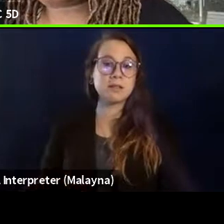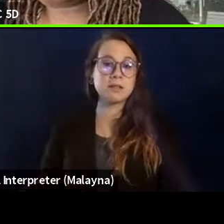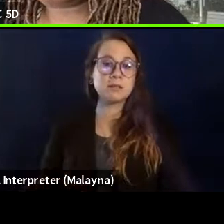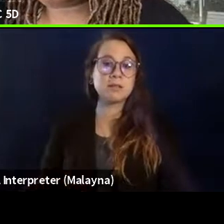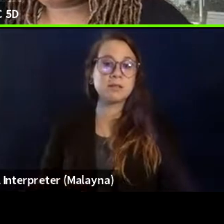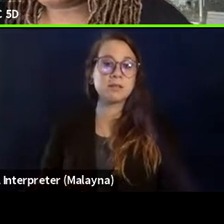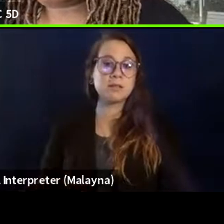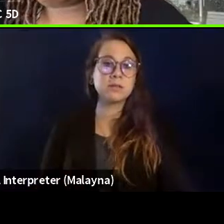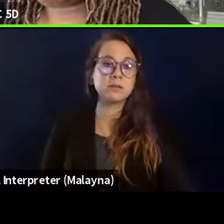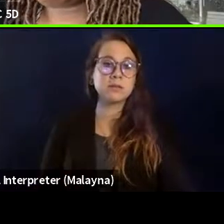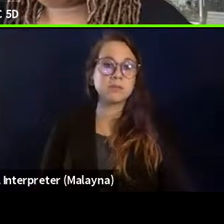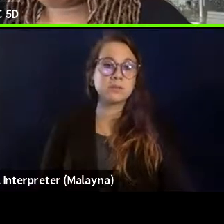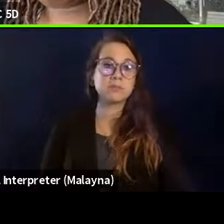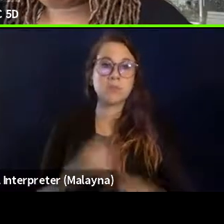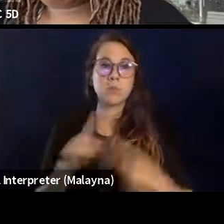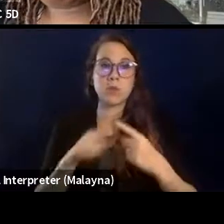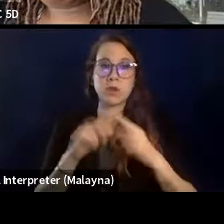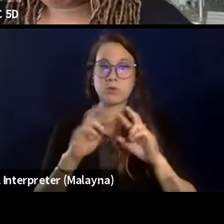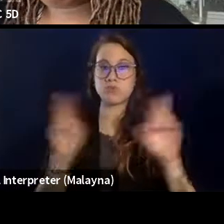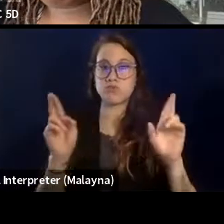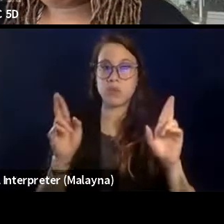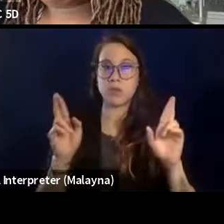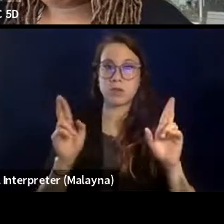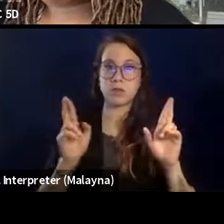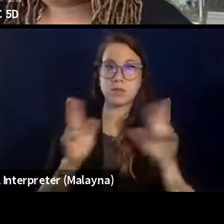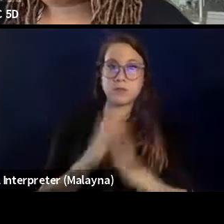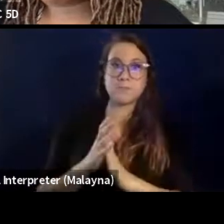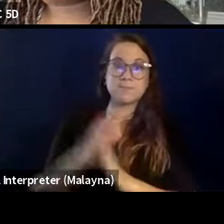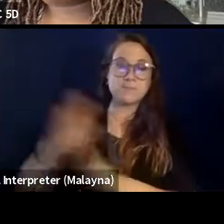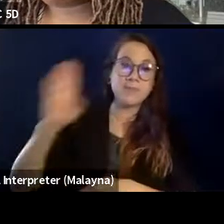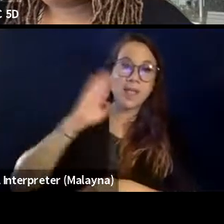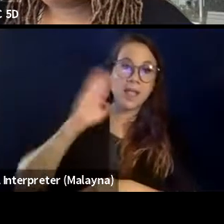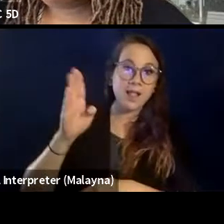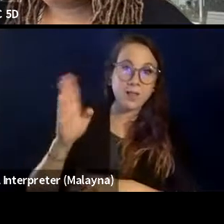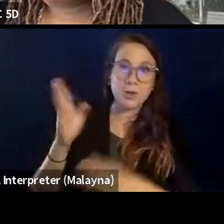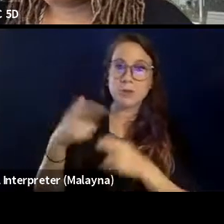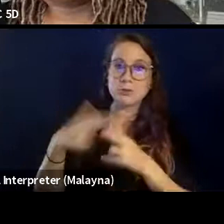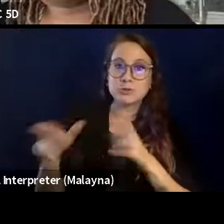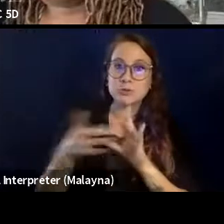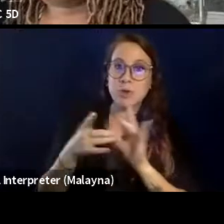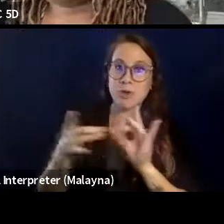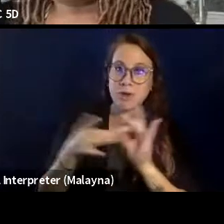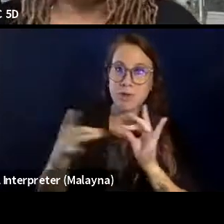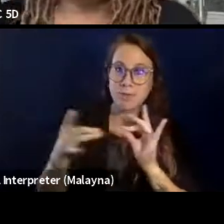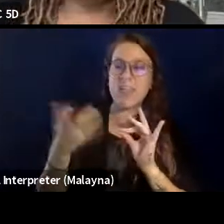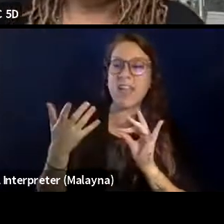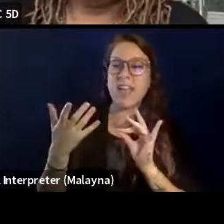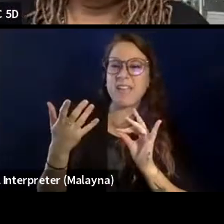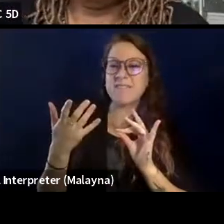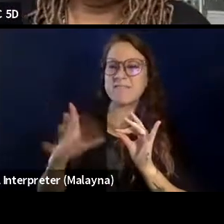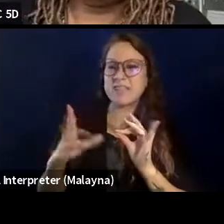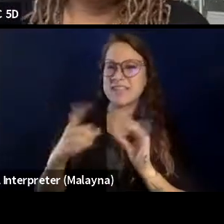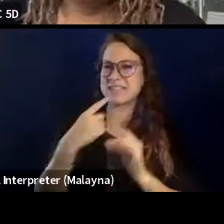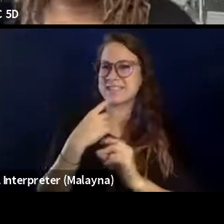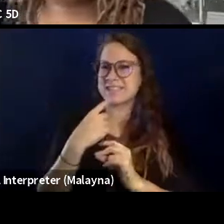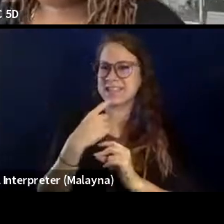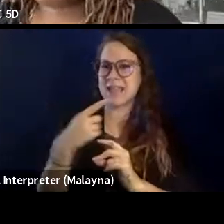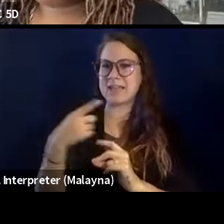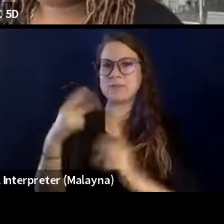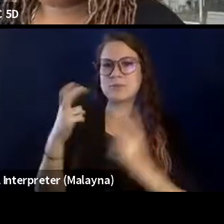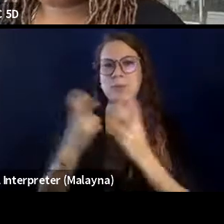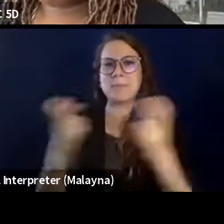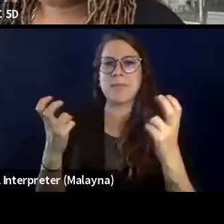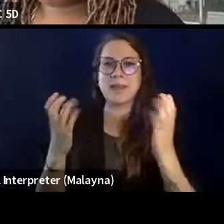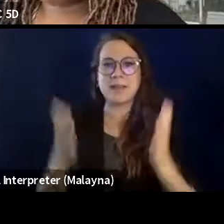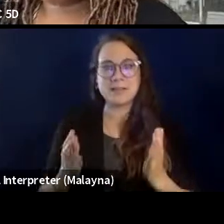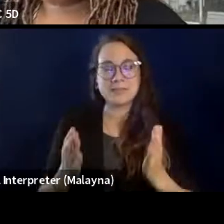And then whenever you're ready. Hey, y'all, just a quick comment. So, and I mentioned this to the panelists, but I wanted to